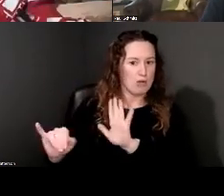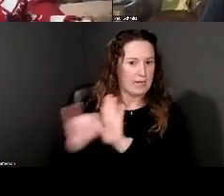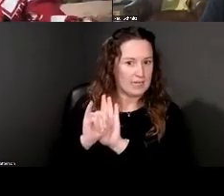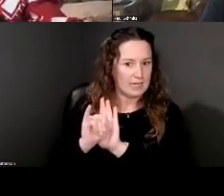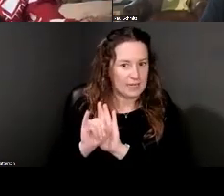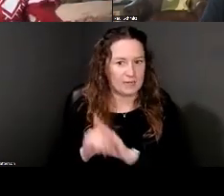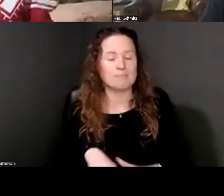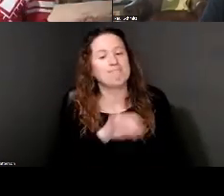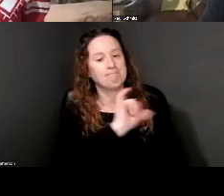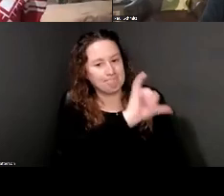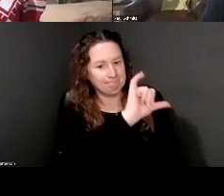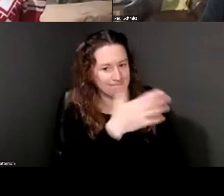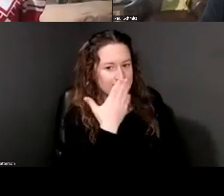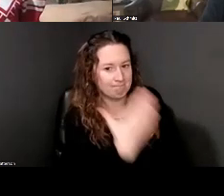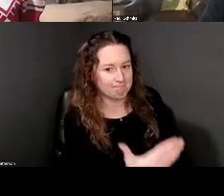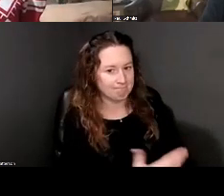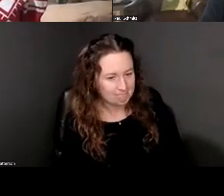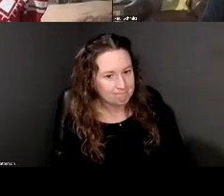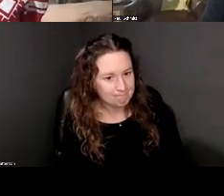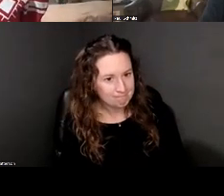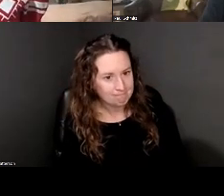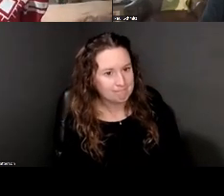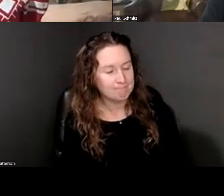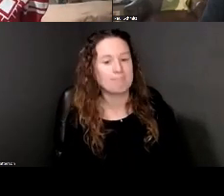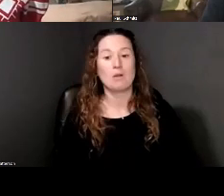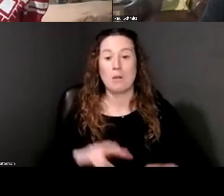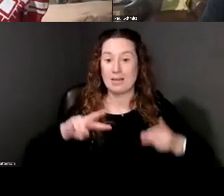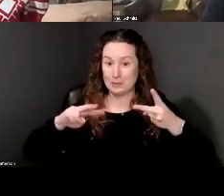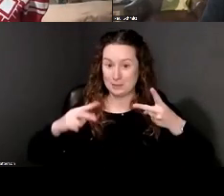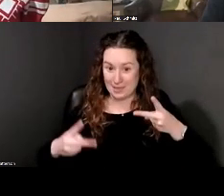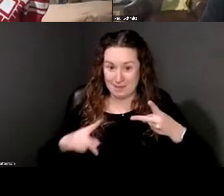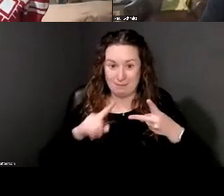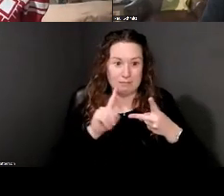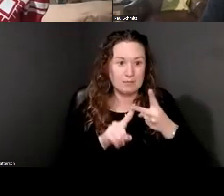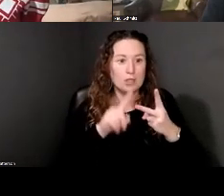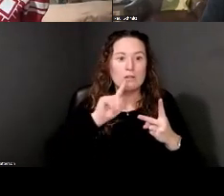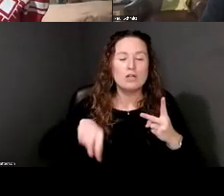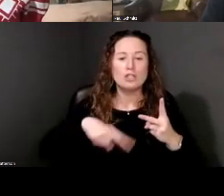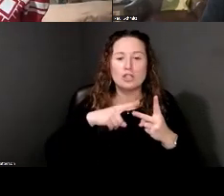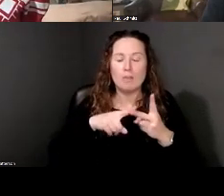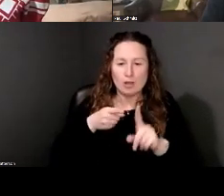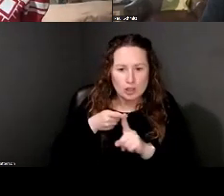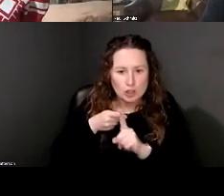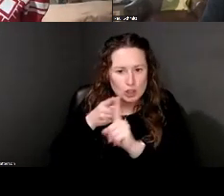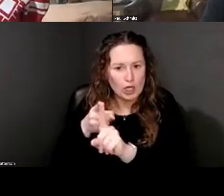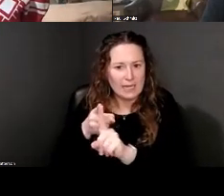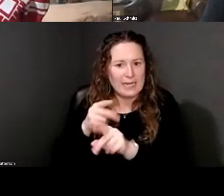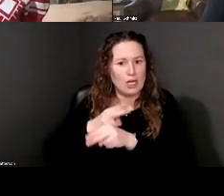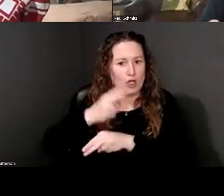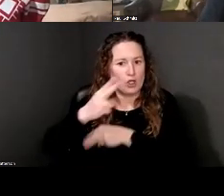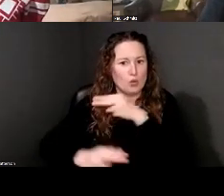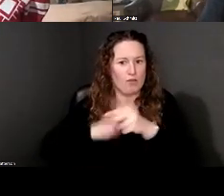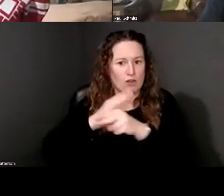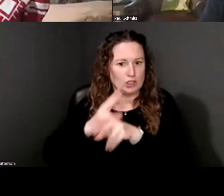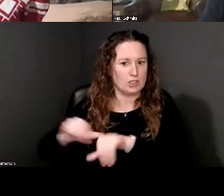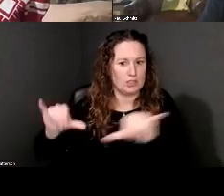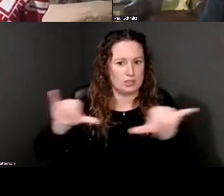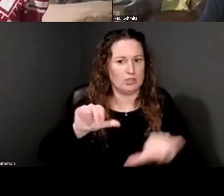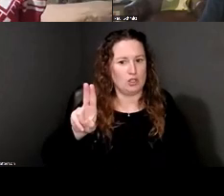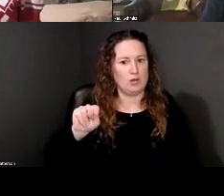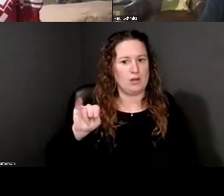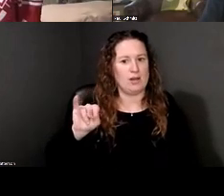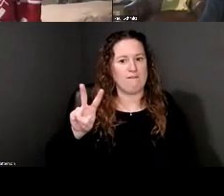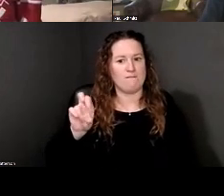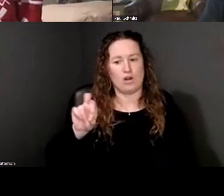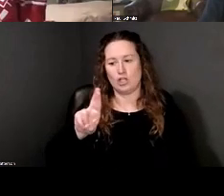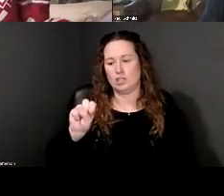you. So folks appreciate the reference to targeted universalism, and I know all three